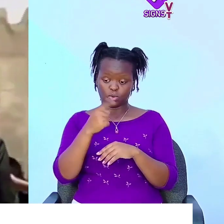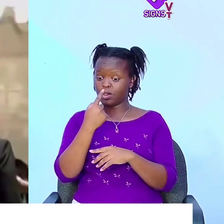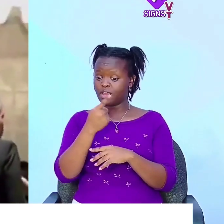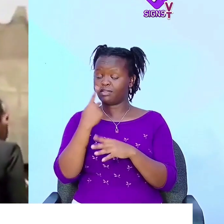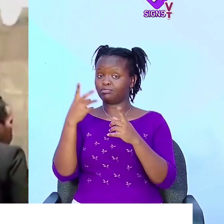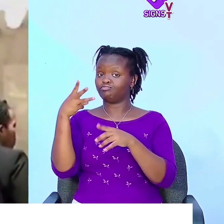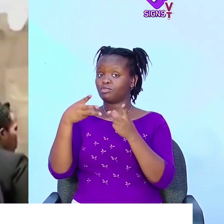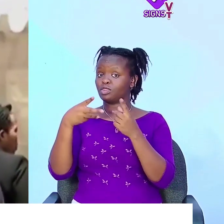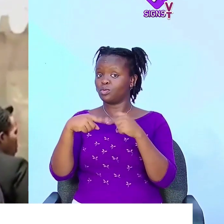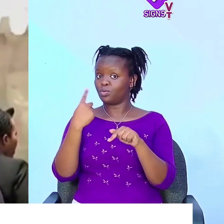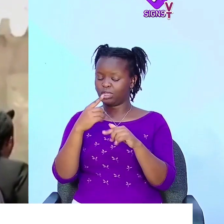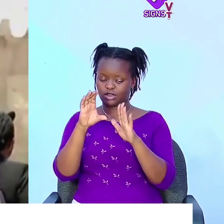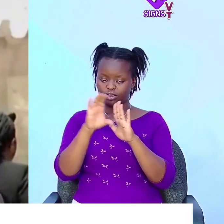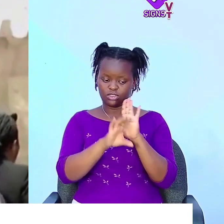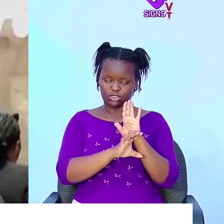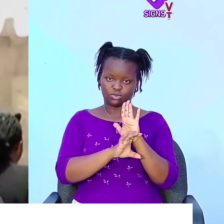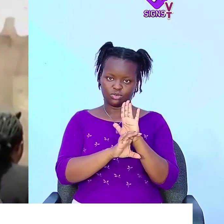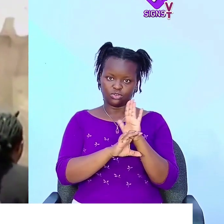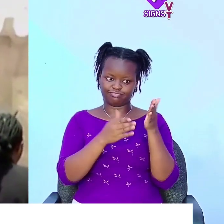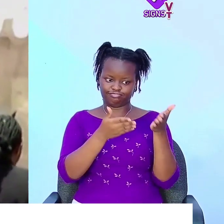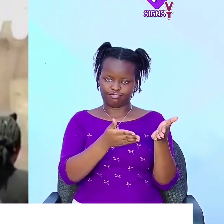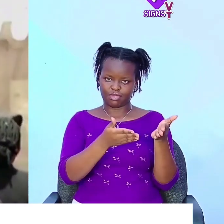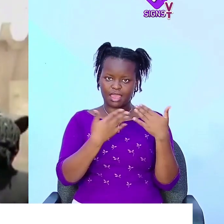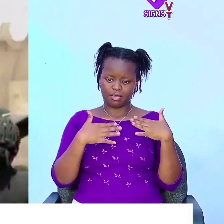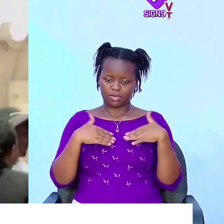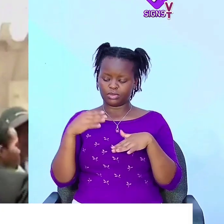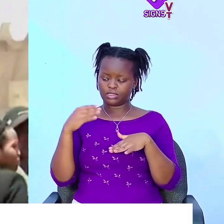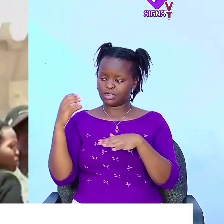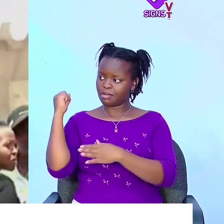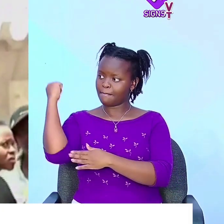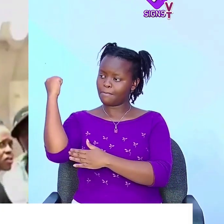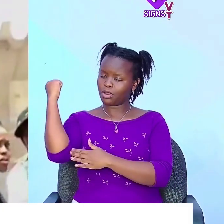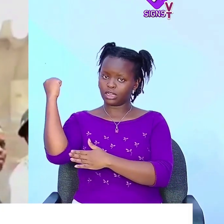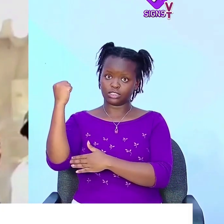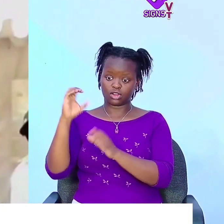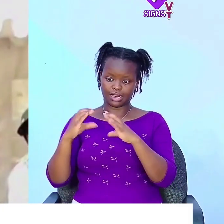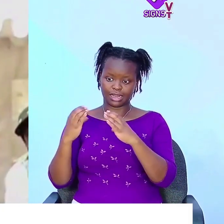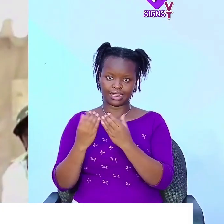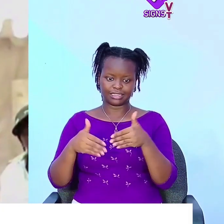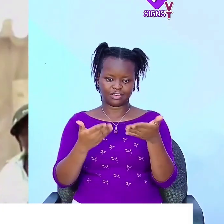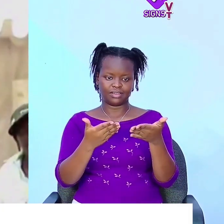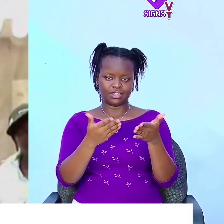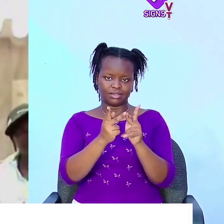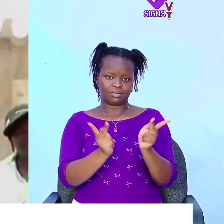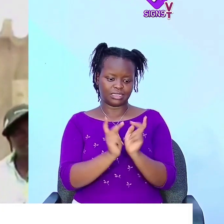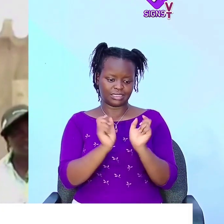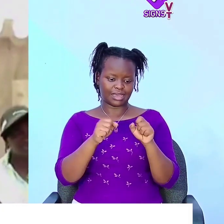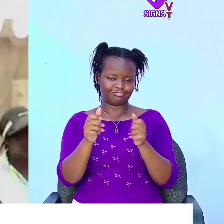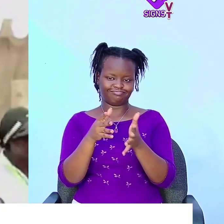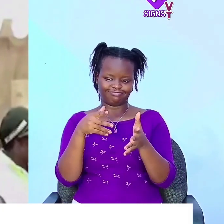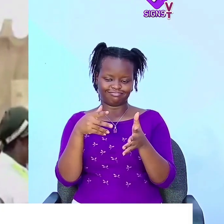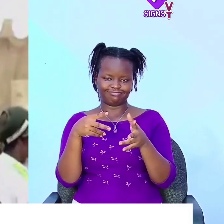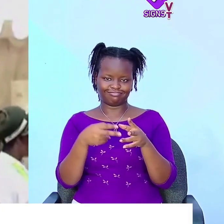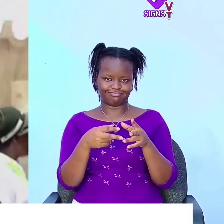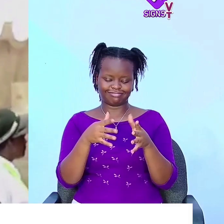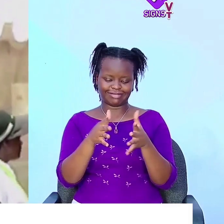our Constitution is under threat. There are people in the political class, given space, they will shred our Kenyan Constitution to pieces.